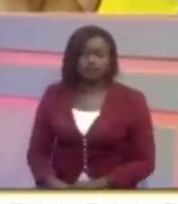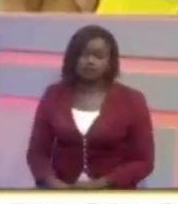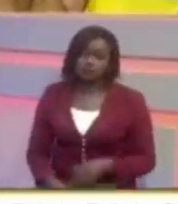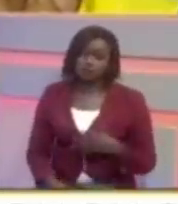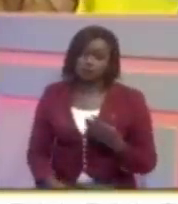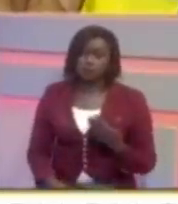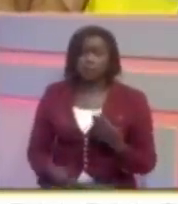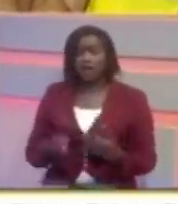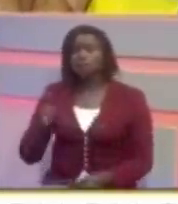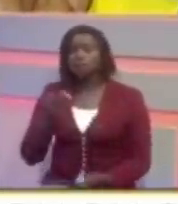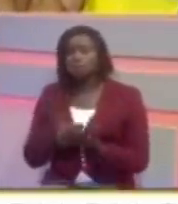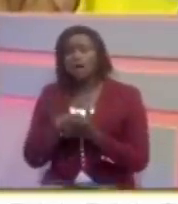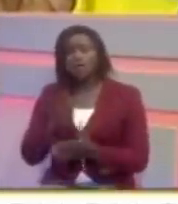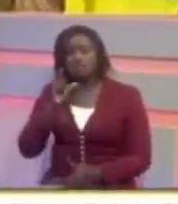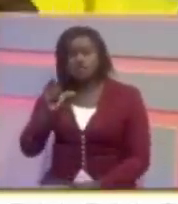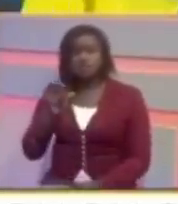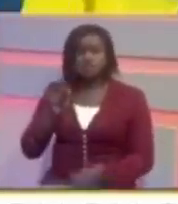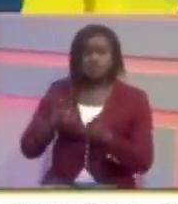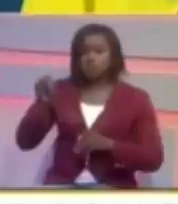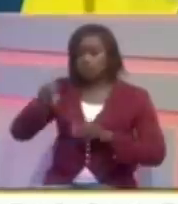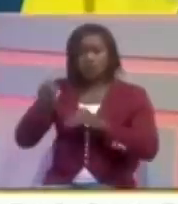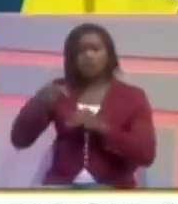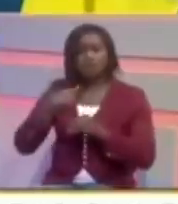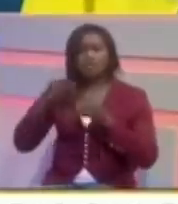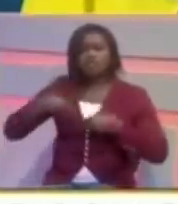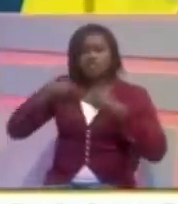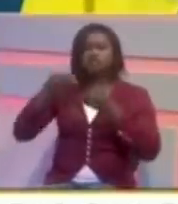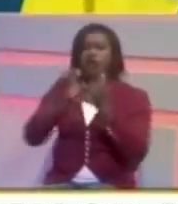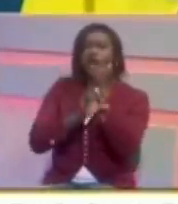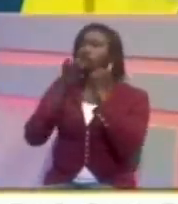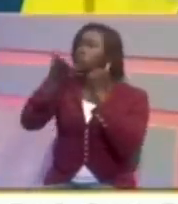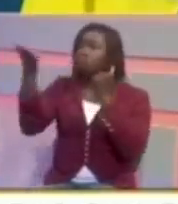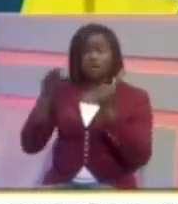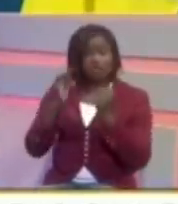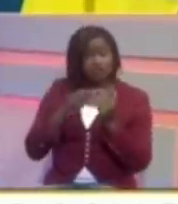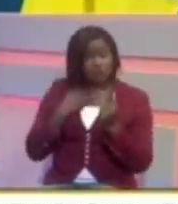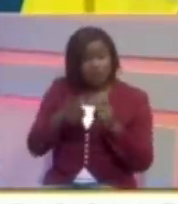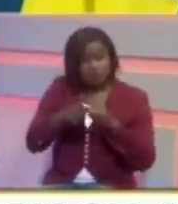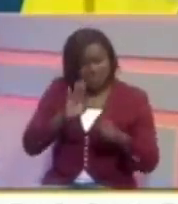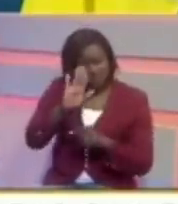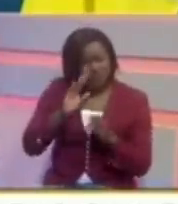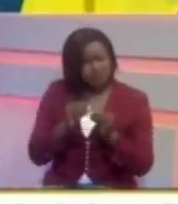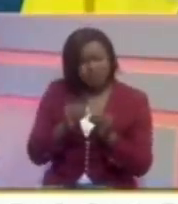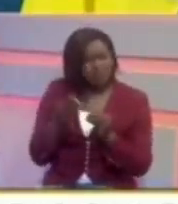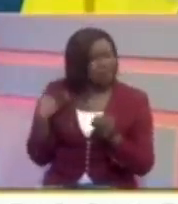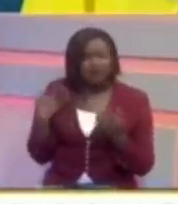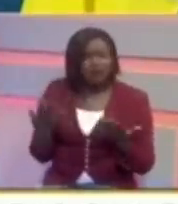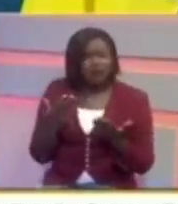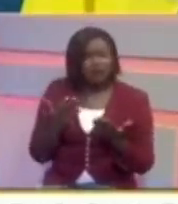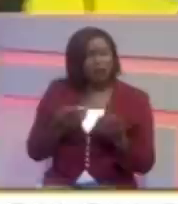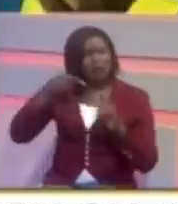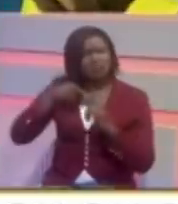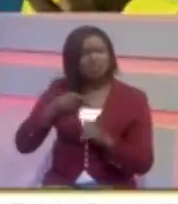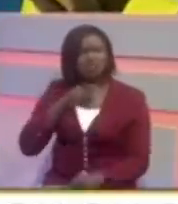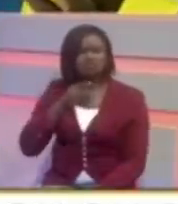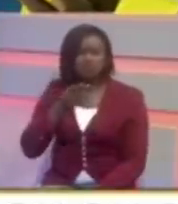This billions of money which we have voted for, I give it to the foreigners. Because if you want to kill your own brothers for profits, then